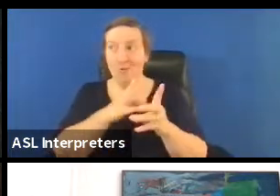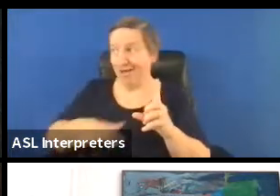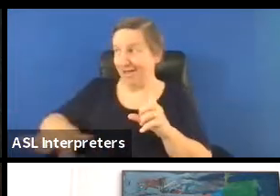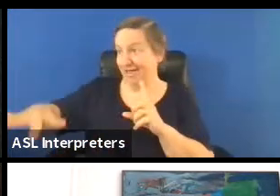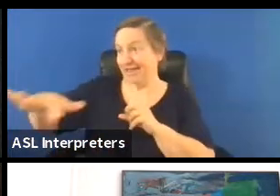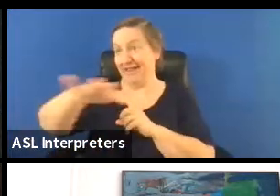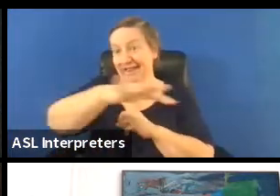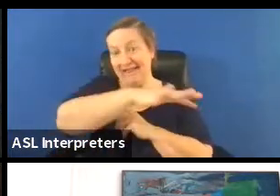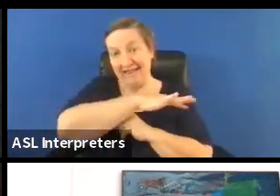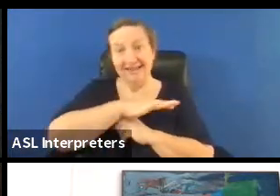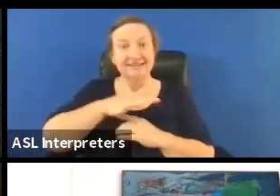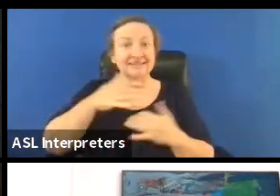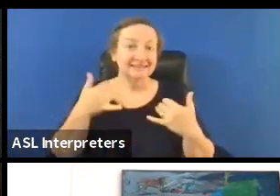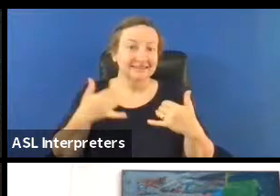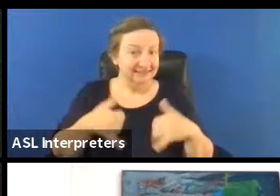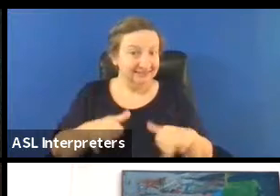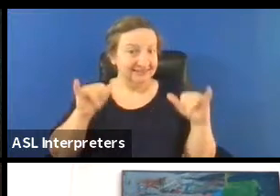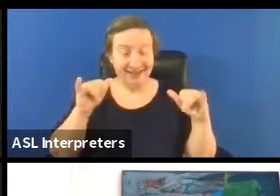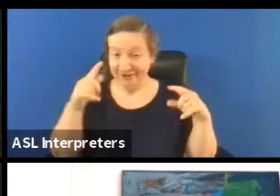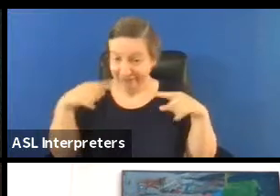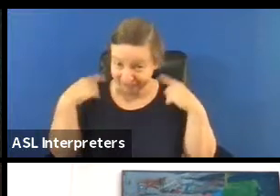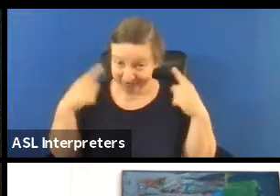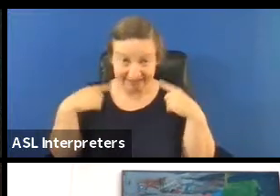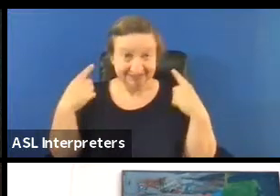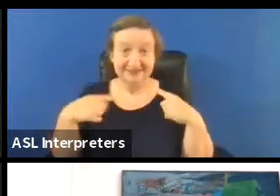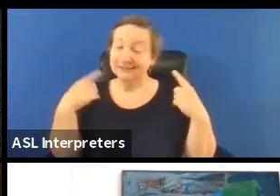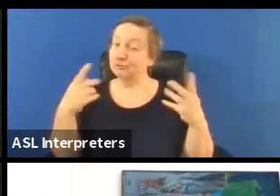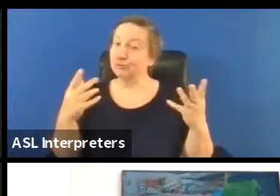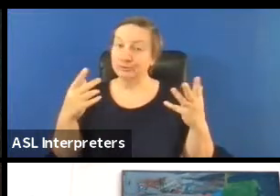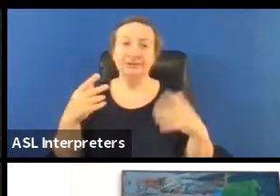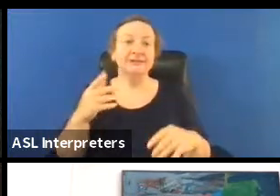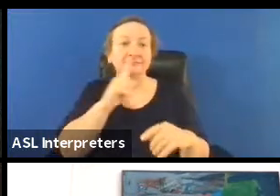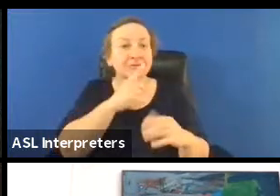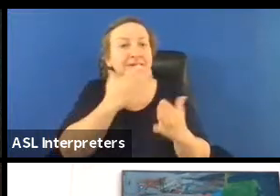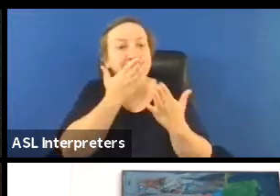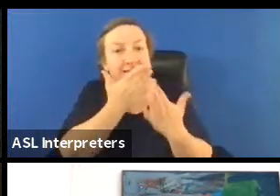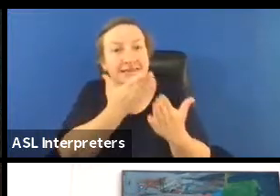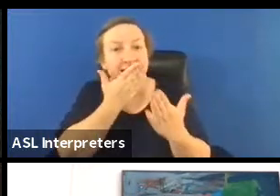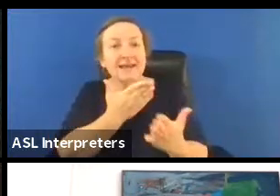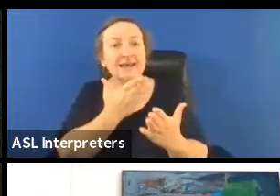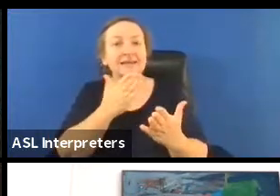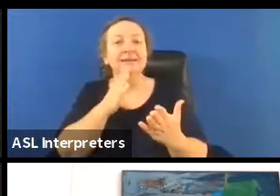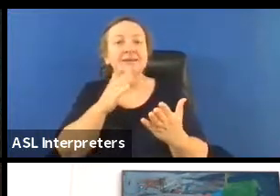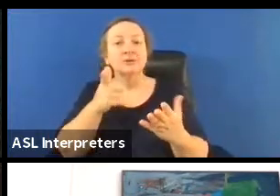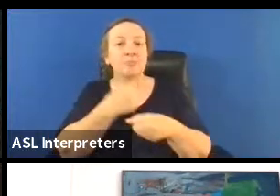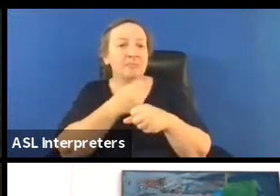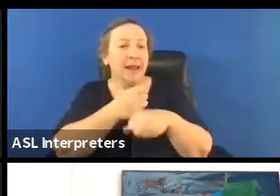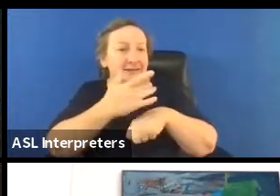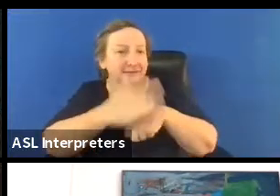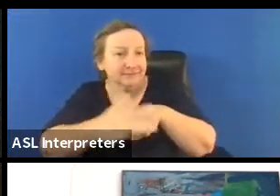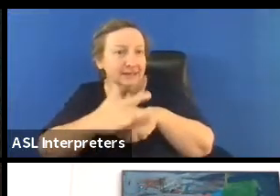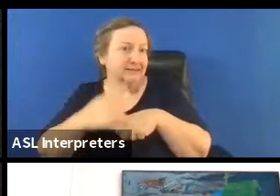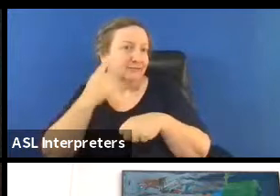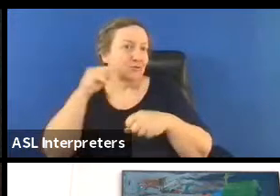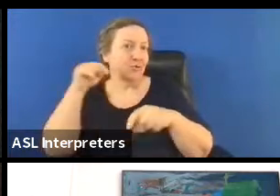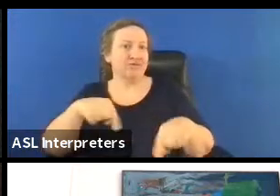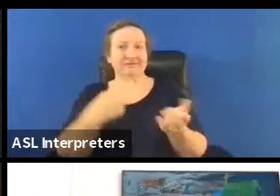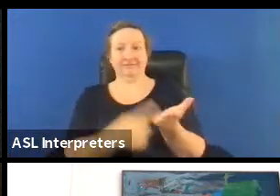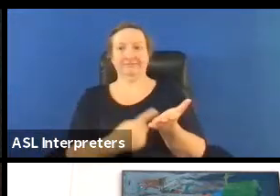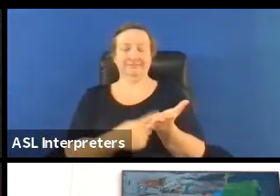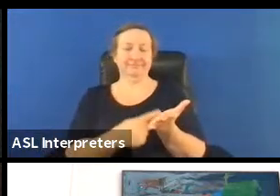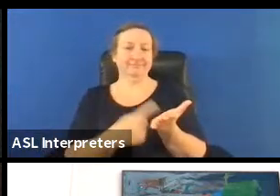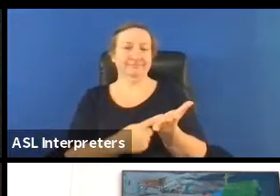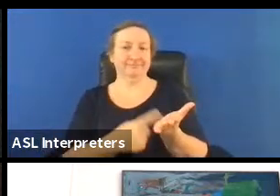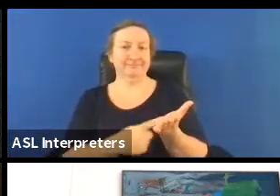is continuing to be crazy. And so just really appreciate the space that you're making for this conversation